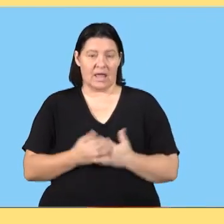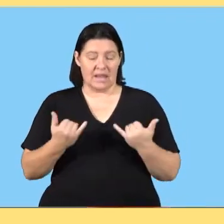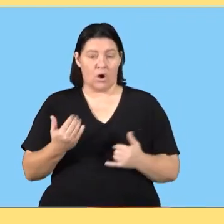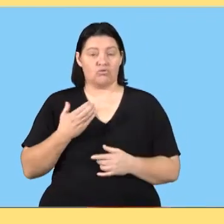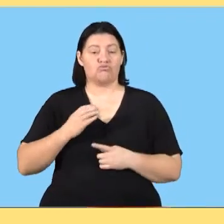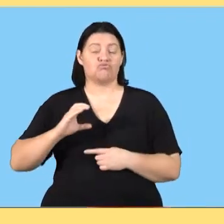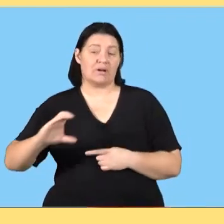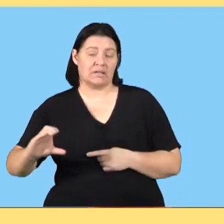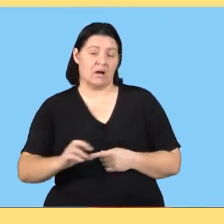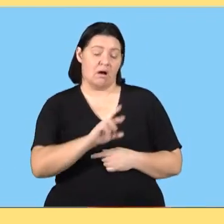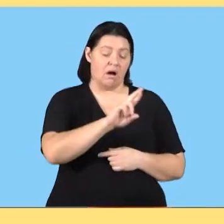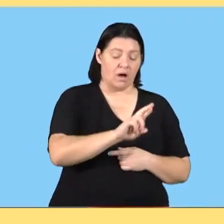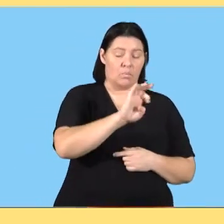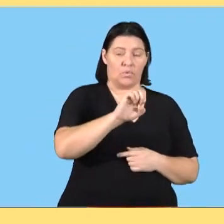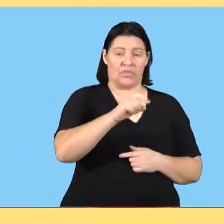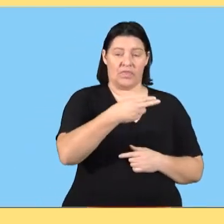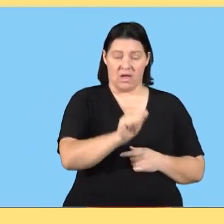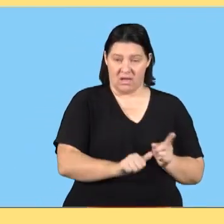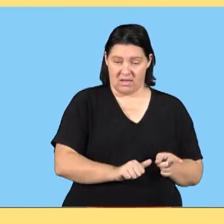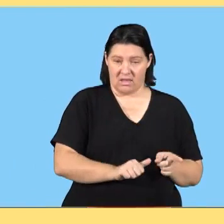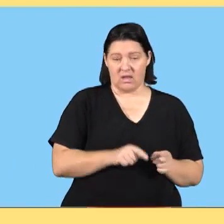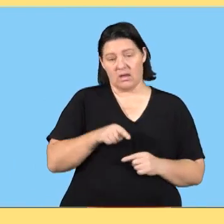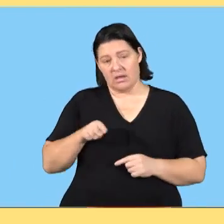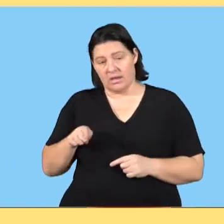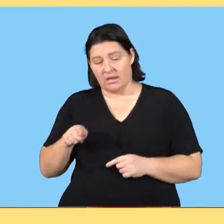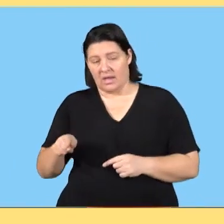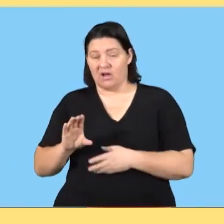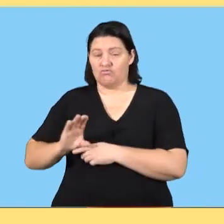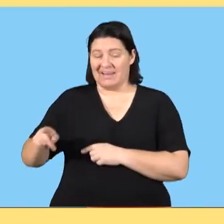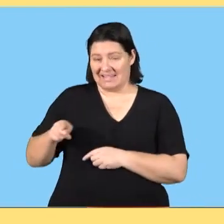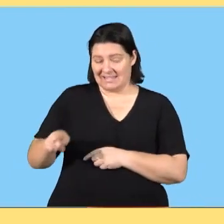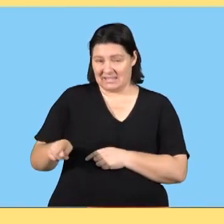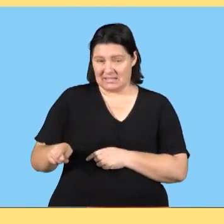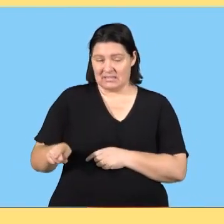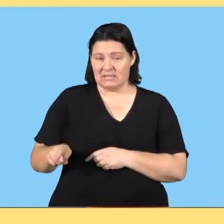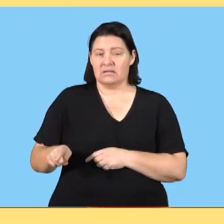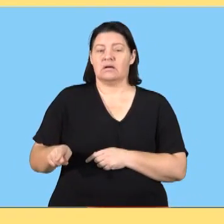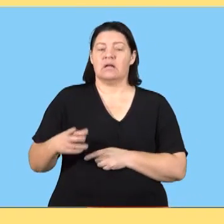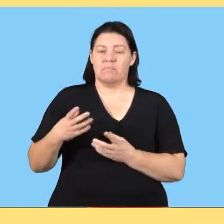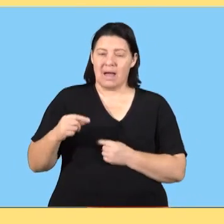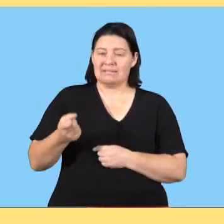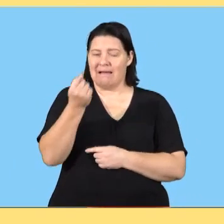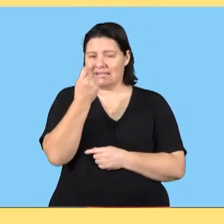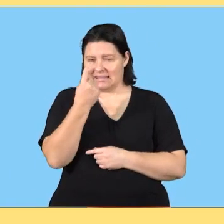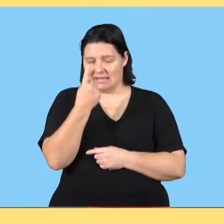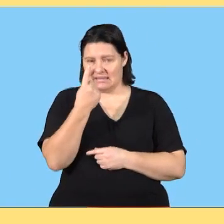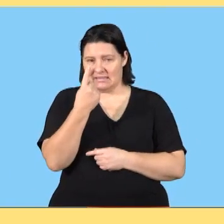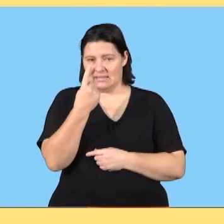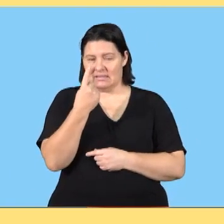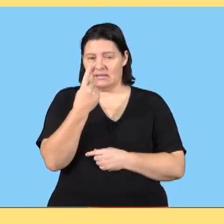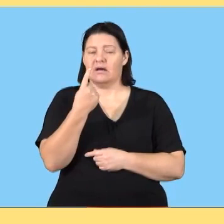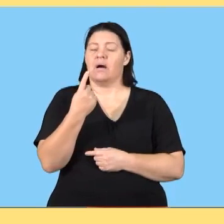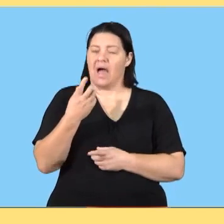I'll credit now Arbotha, who is my debtor. And once I credit Arbotha, who is my debtor, I have to